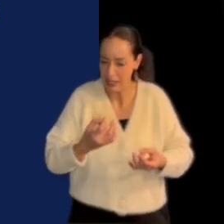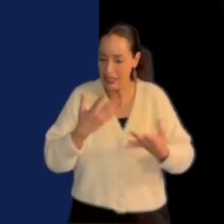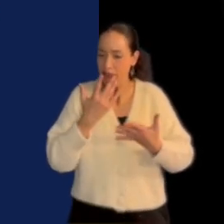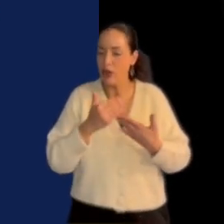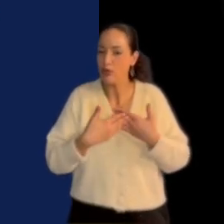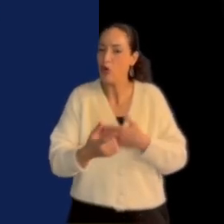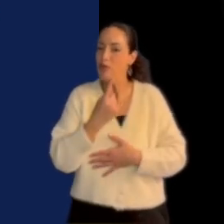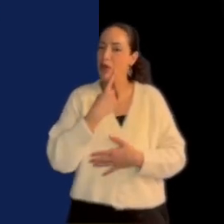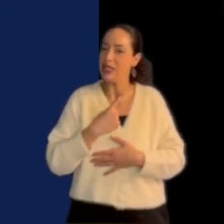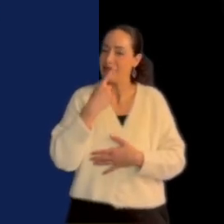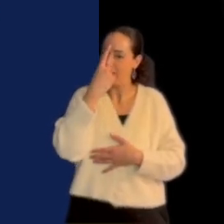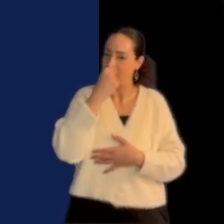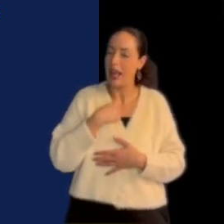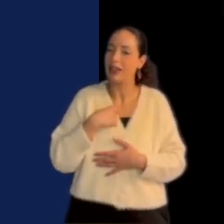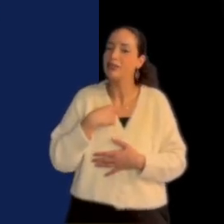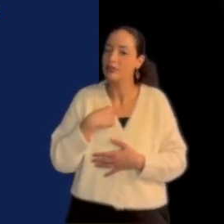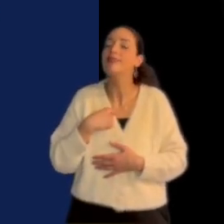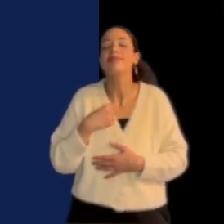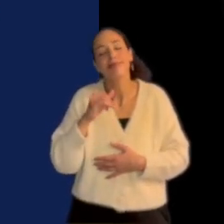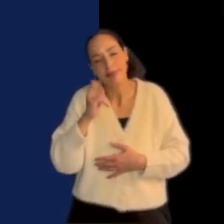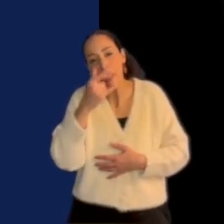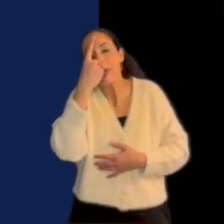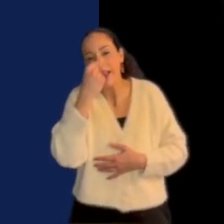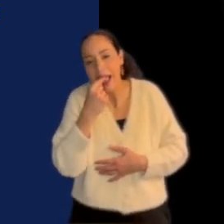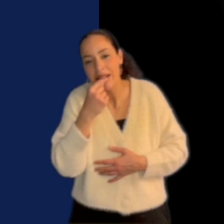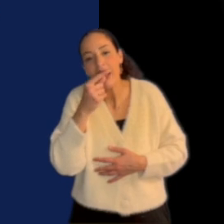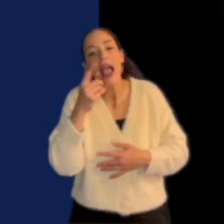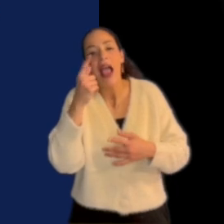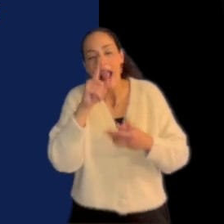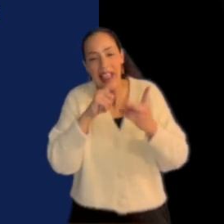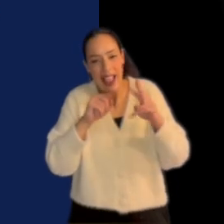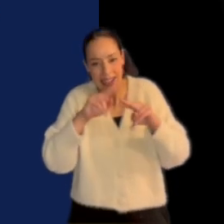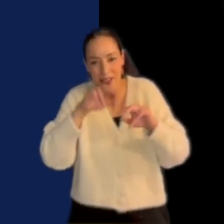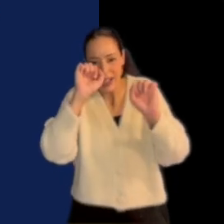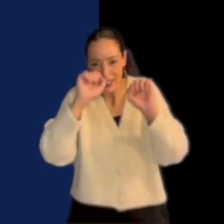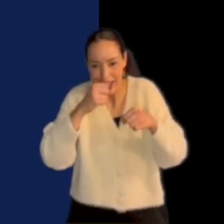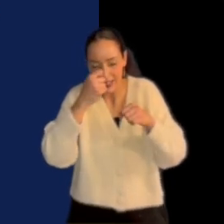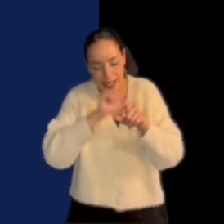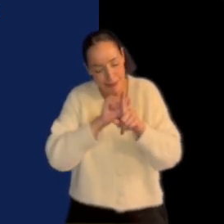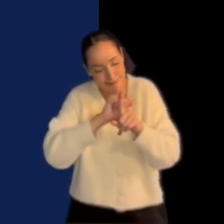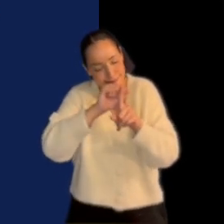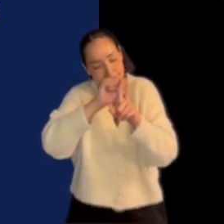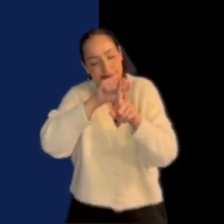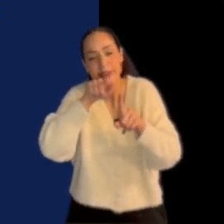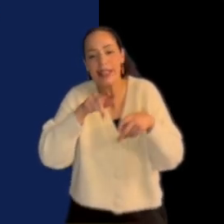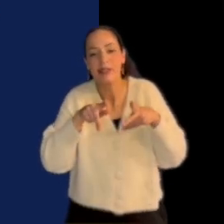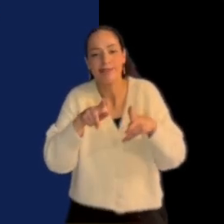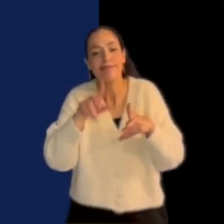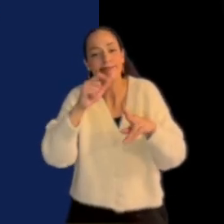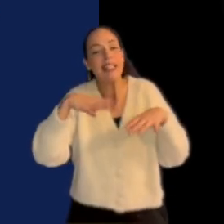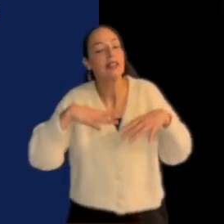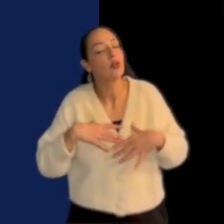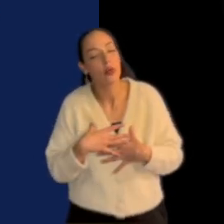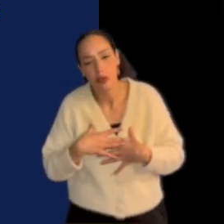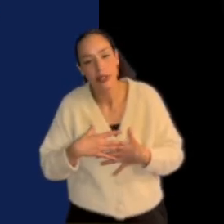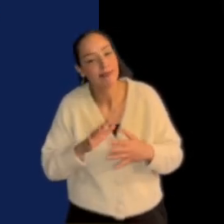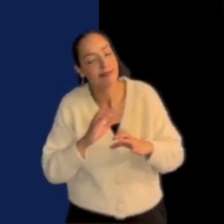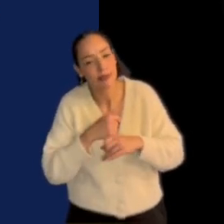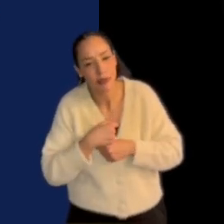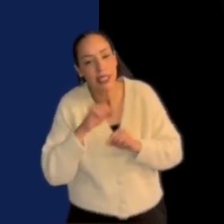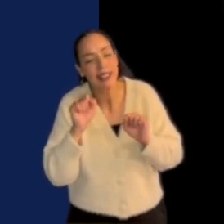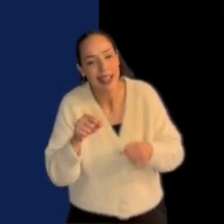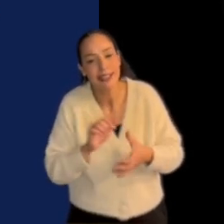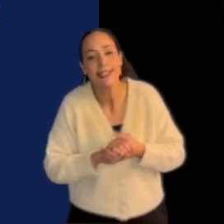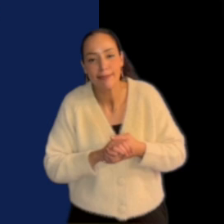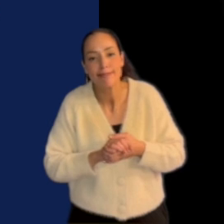and repair these systems. These thoughts are exhausting, exasperating and frustrating, and can render us angry, depleted